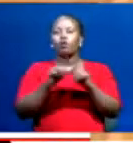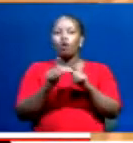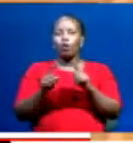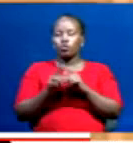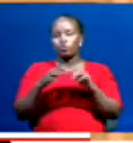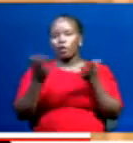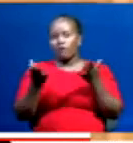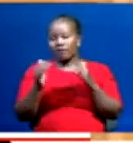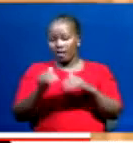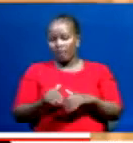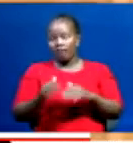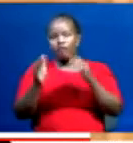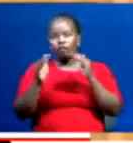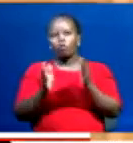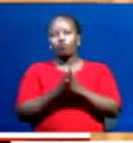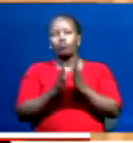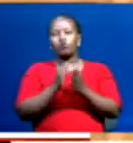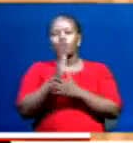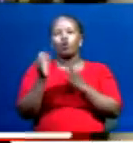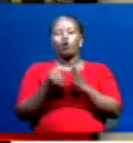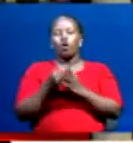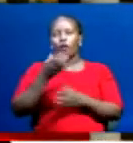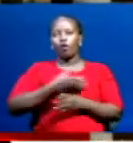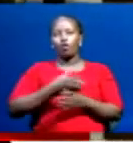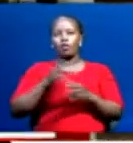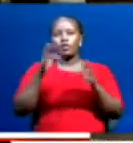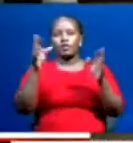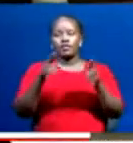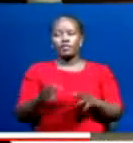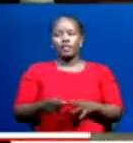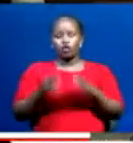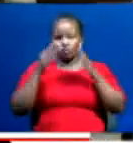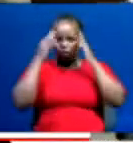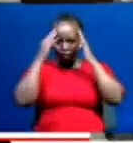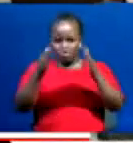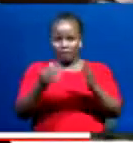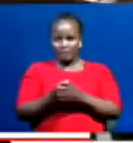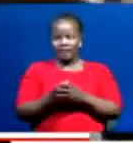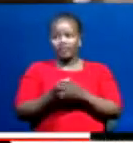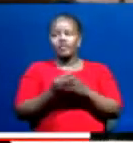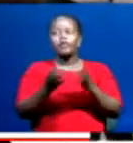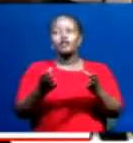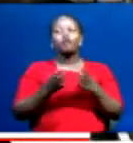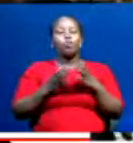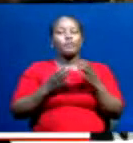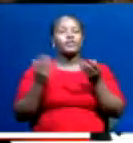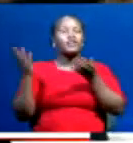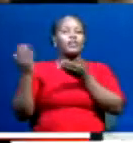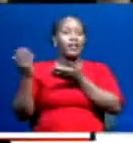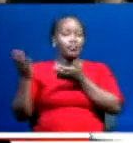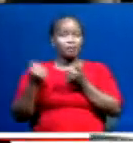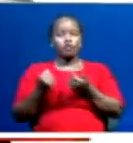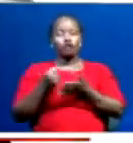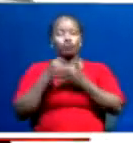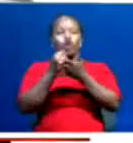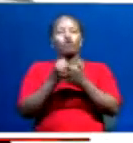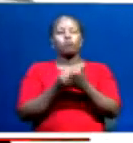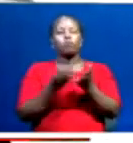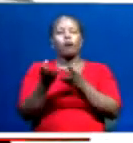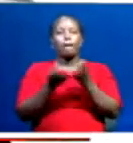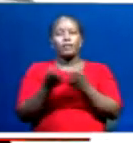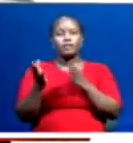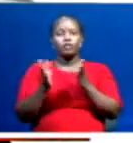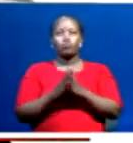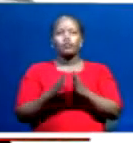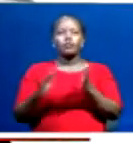complying with our own international commitments. The new requirement is expected to shake business at the Jomo Kenyatta International